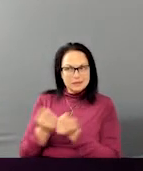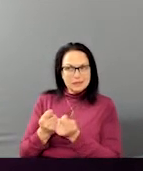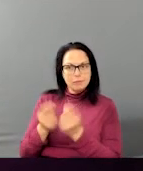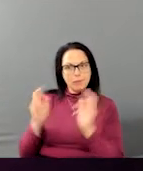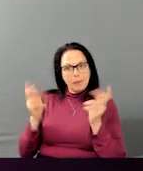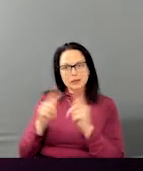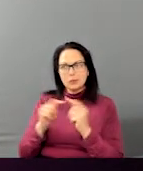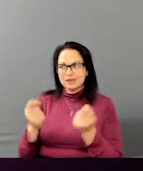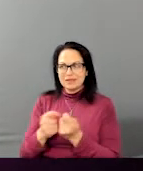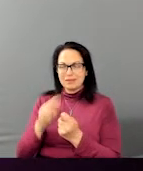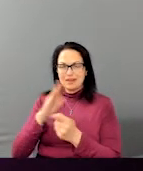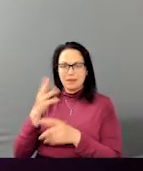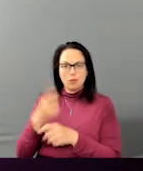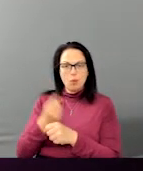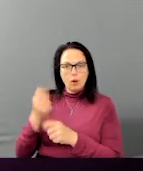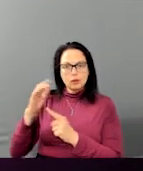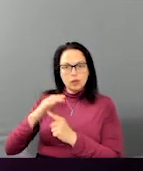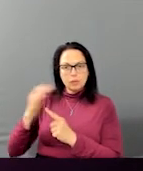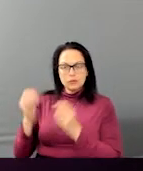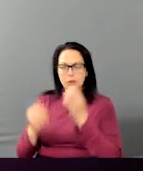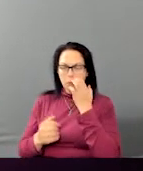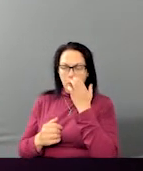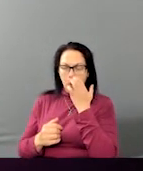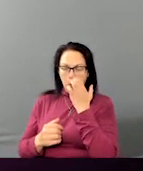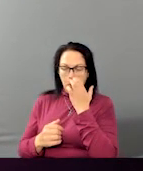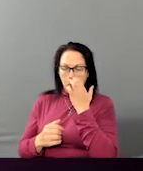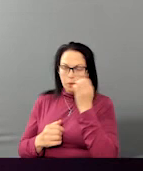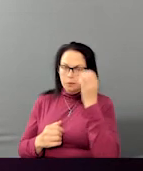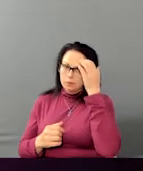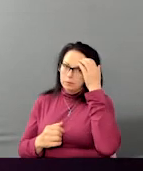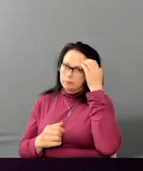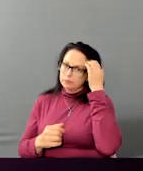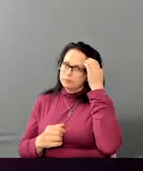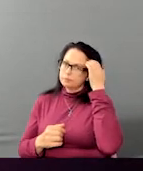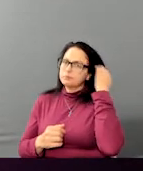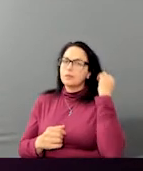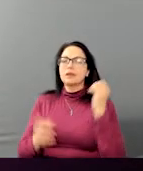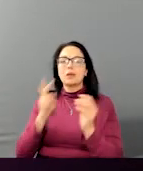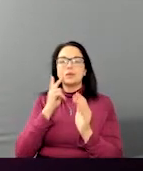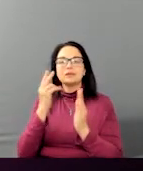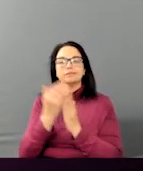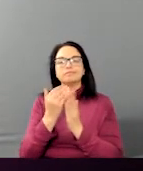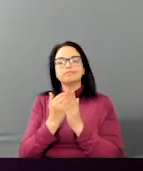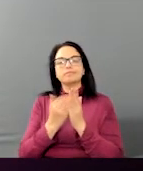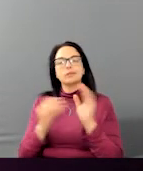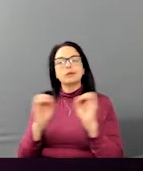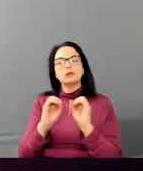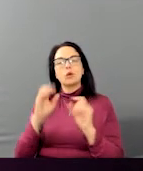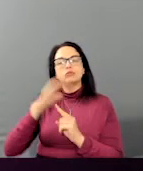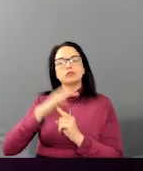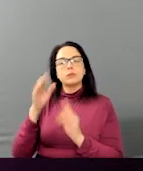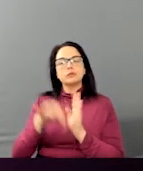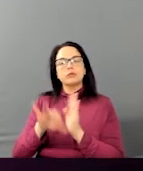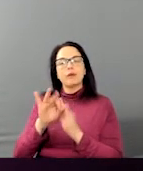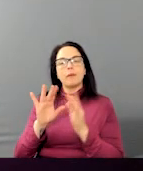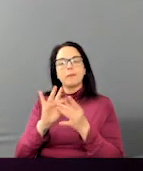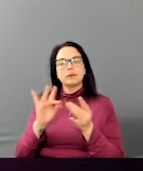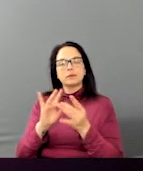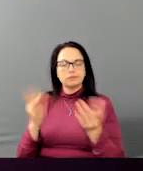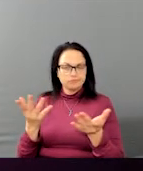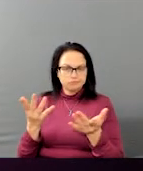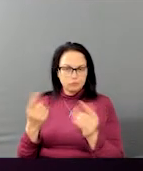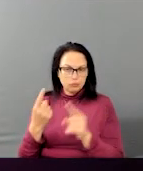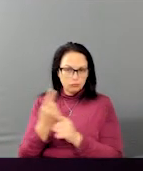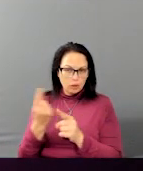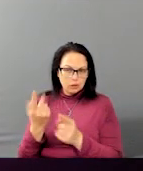championship, right? They would see that no championships found message when they were looking at the Utah Jazz,